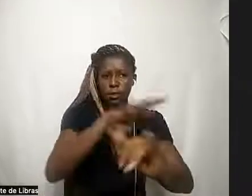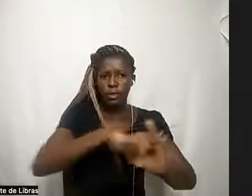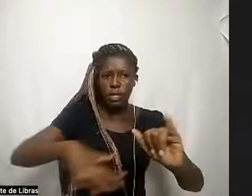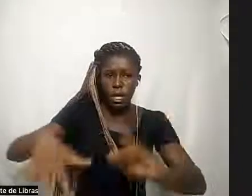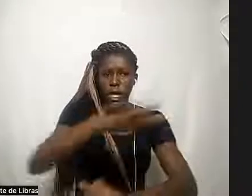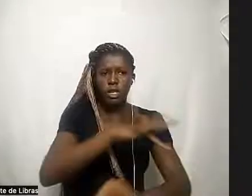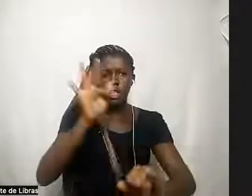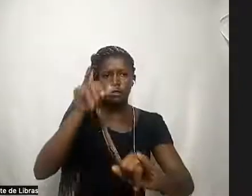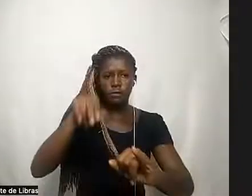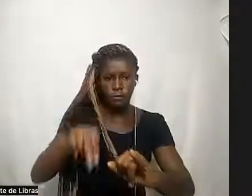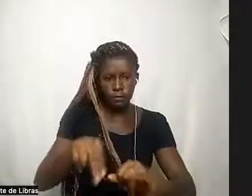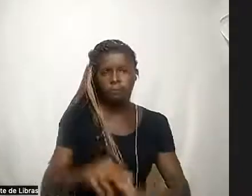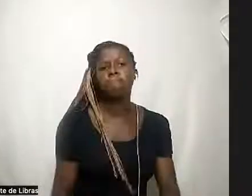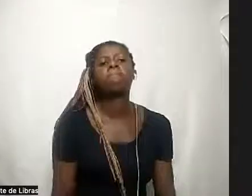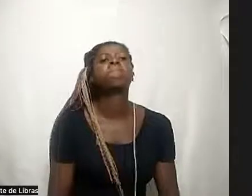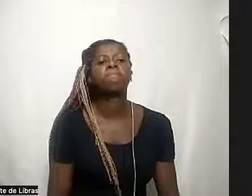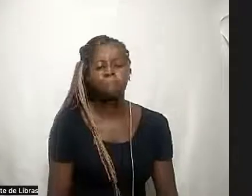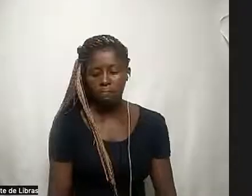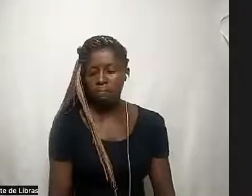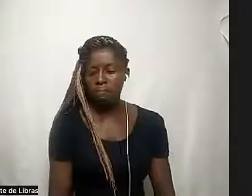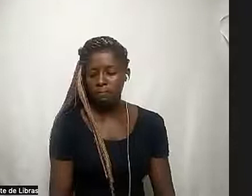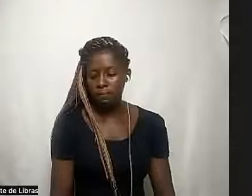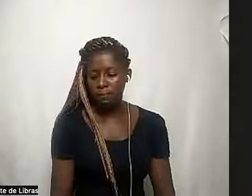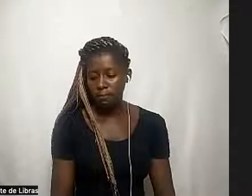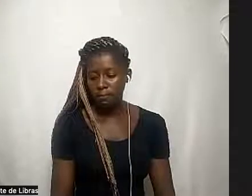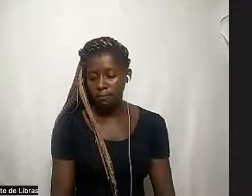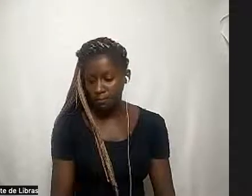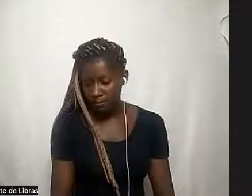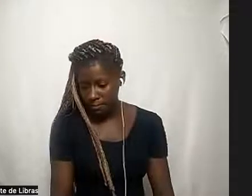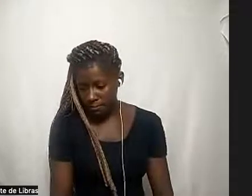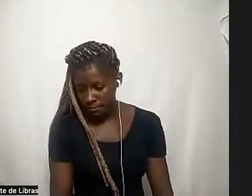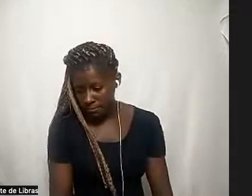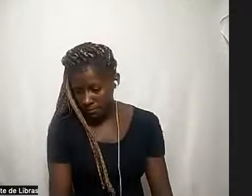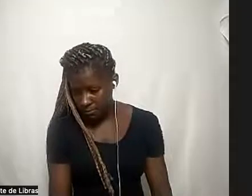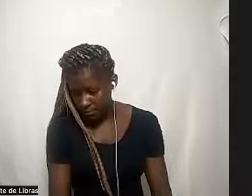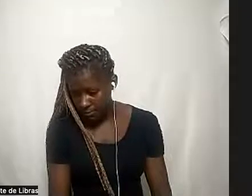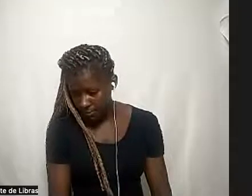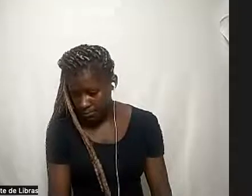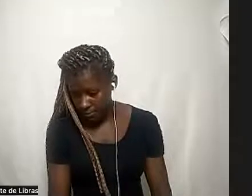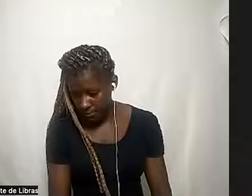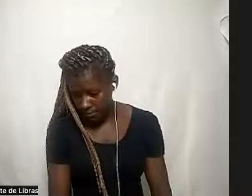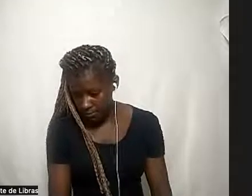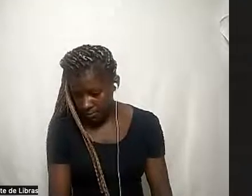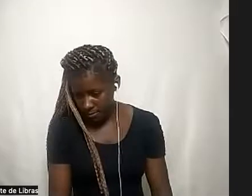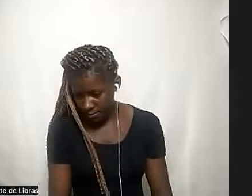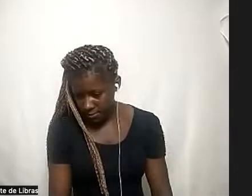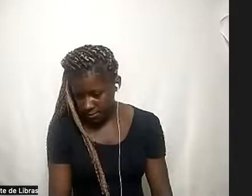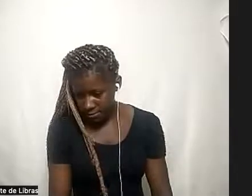the social environmental changes that are very necessary in Fernando de Noronha. We are out of time. Let me